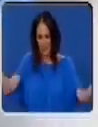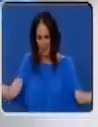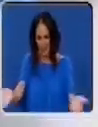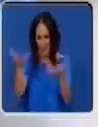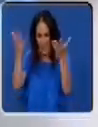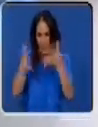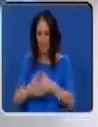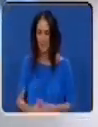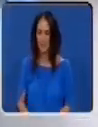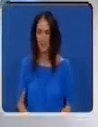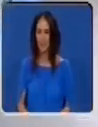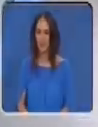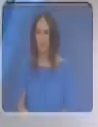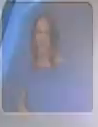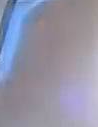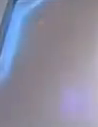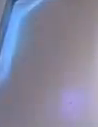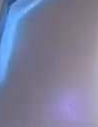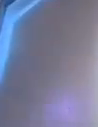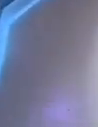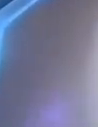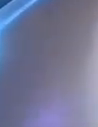meninos!